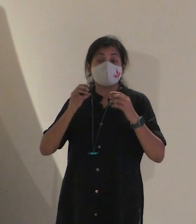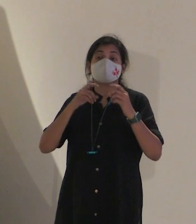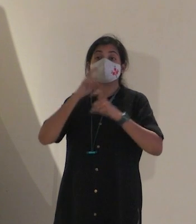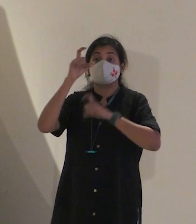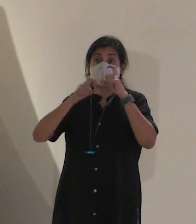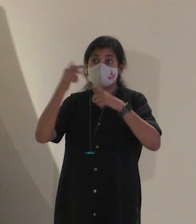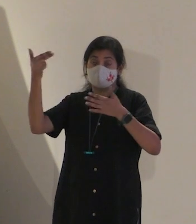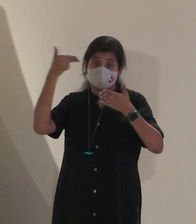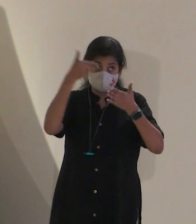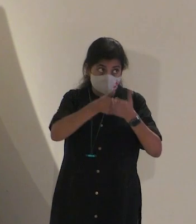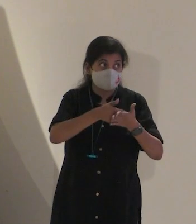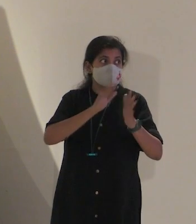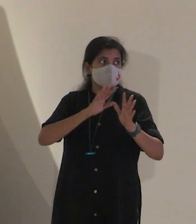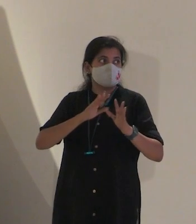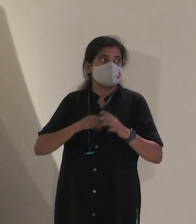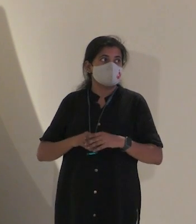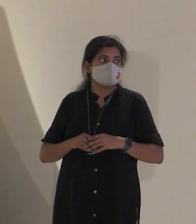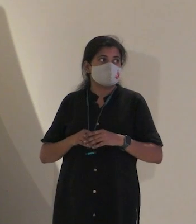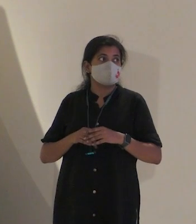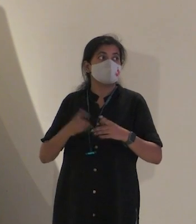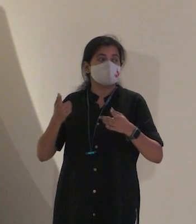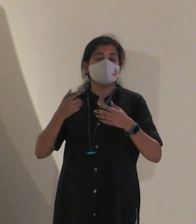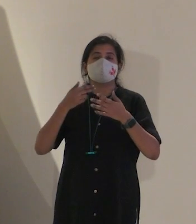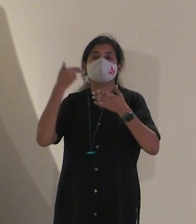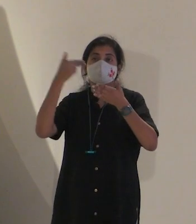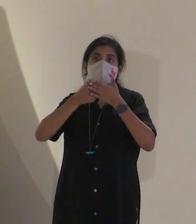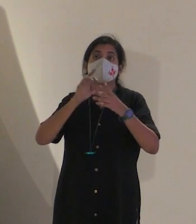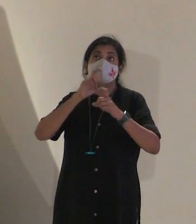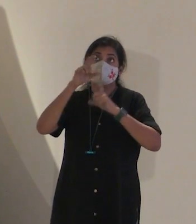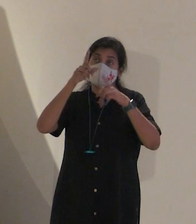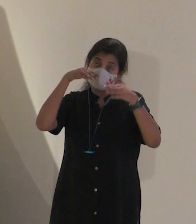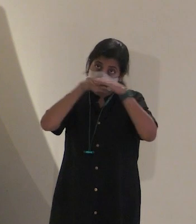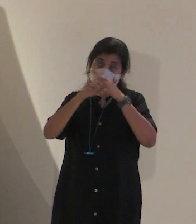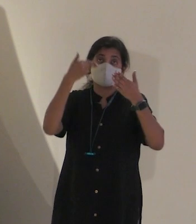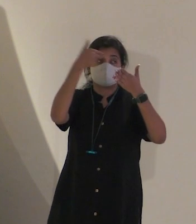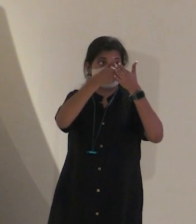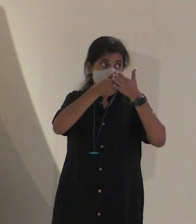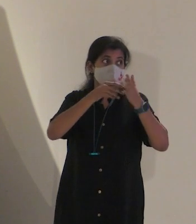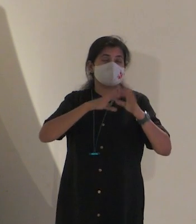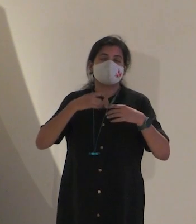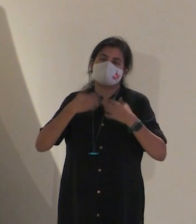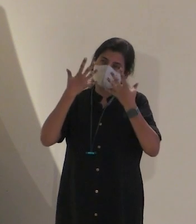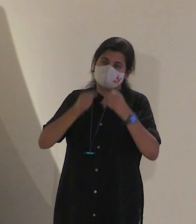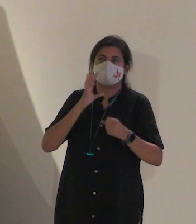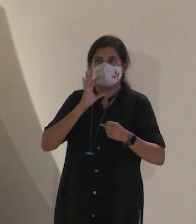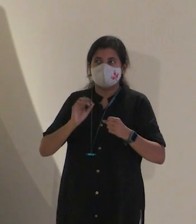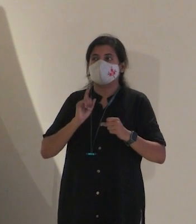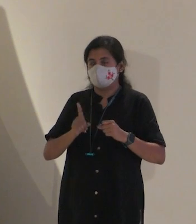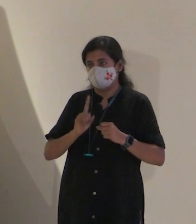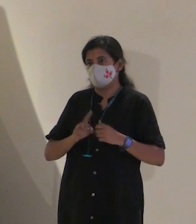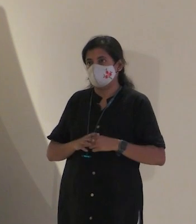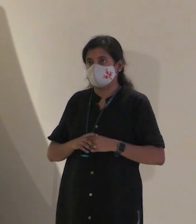museum. Not many of us think of a brand image for a museum, but it's very much required. A brand image, a